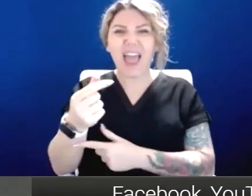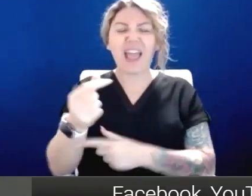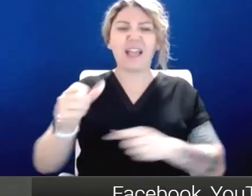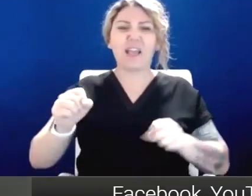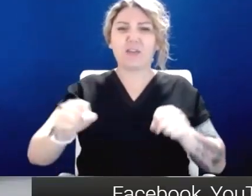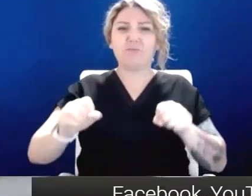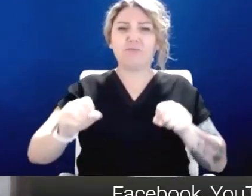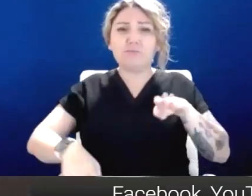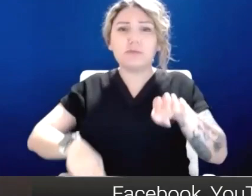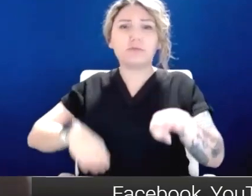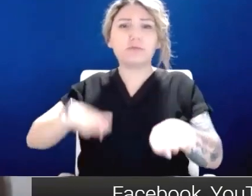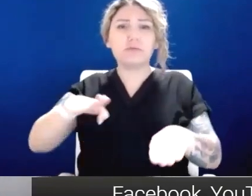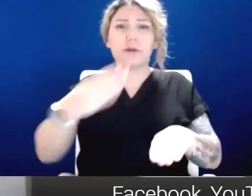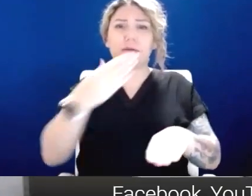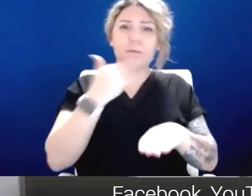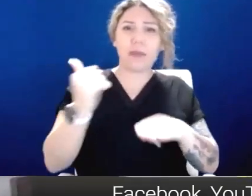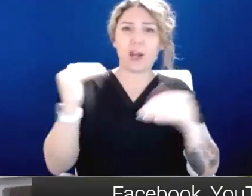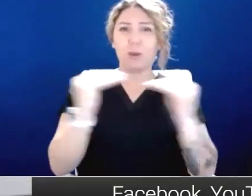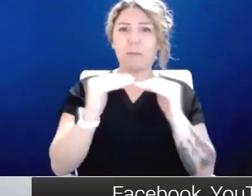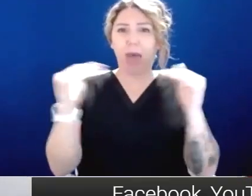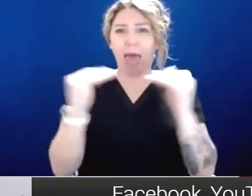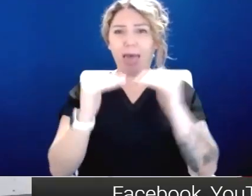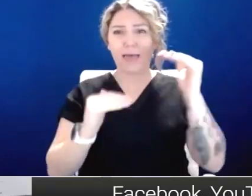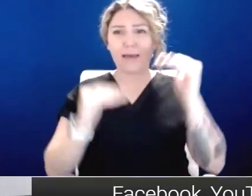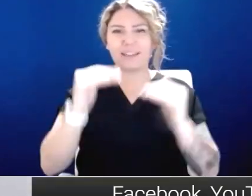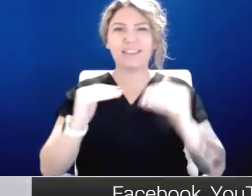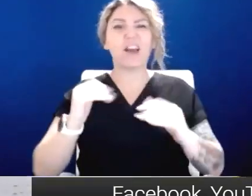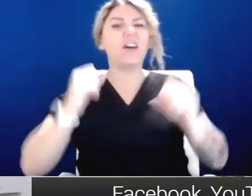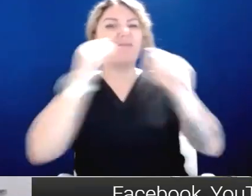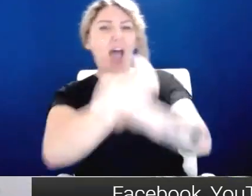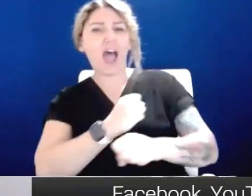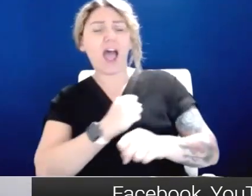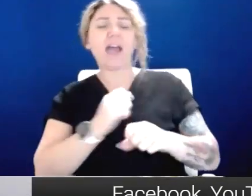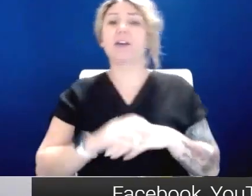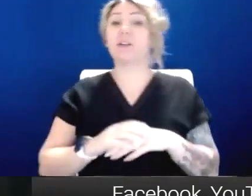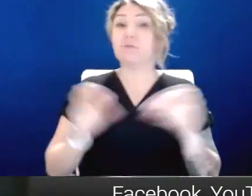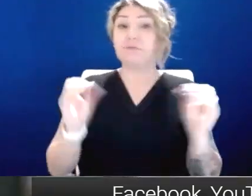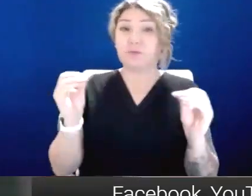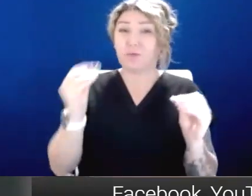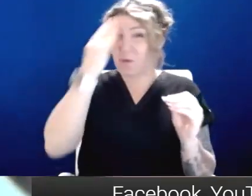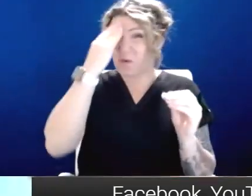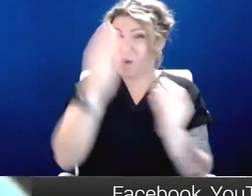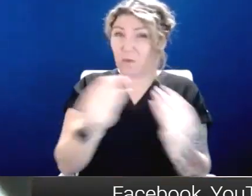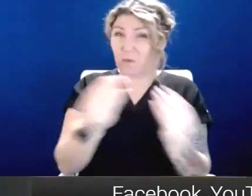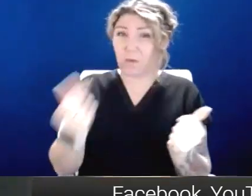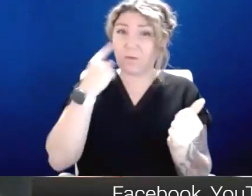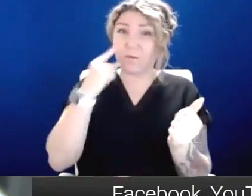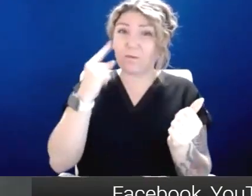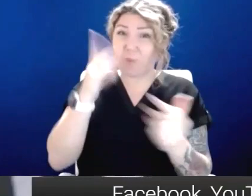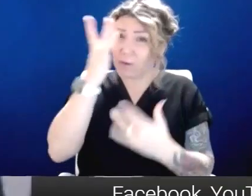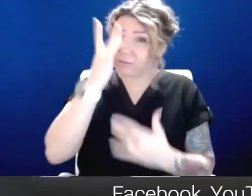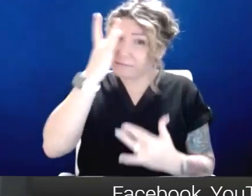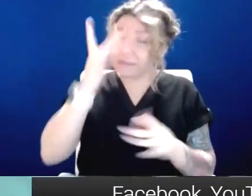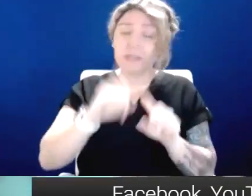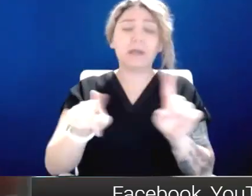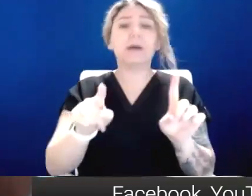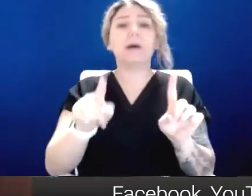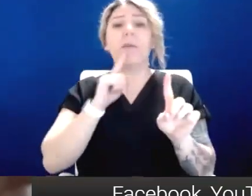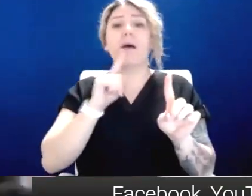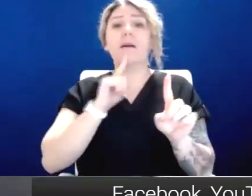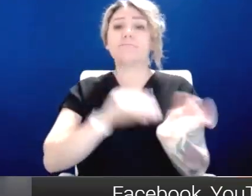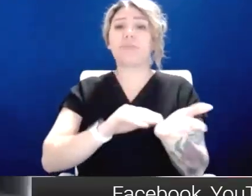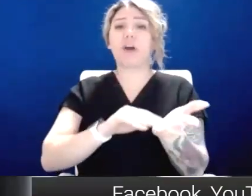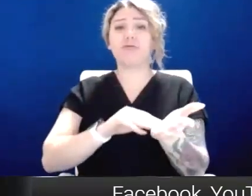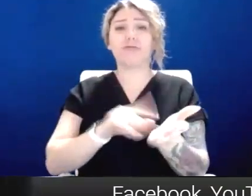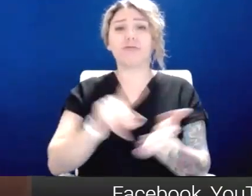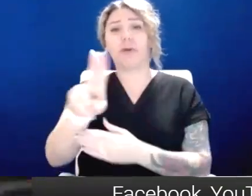better balance. Buddy, head. There is no known cure for Parkinson's, but doctors at the University of Kansas Health System can